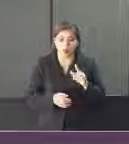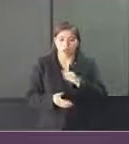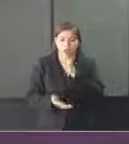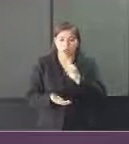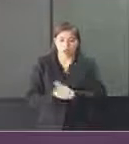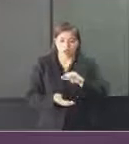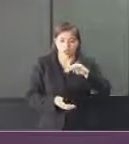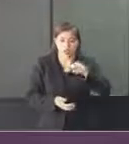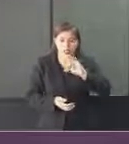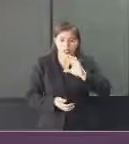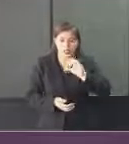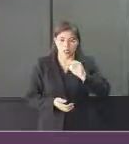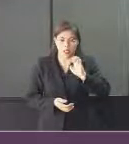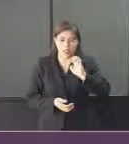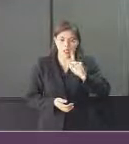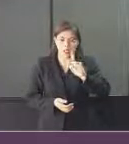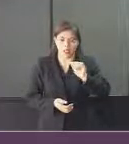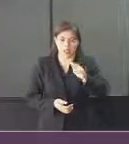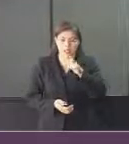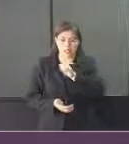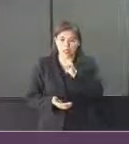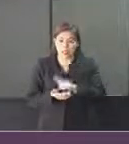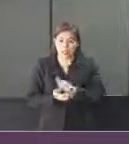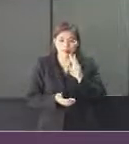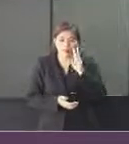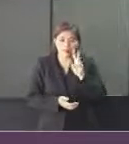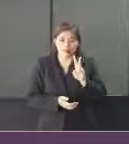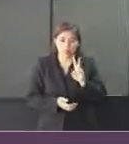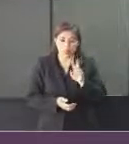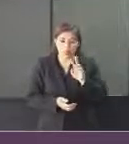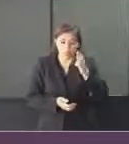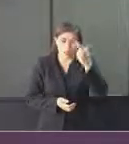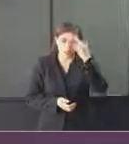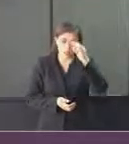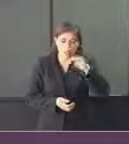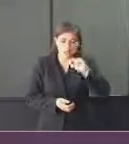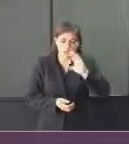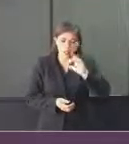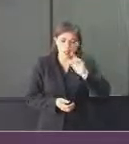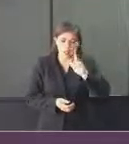of the law Micaela, which is a notable law.